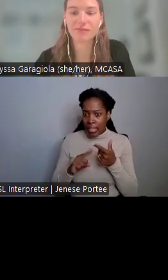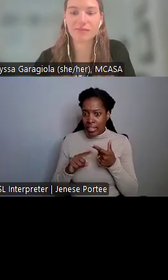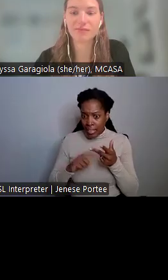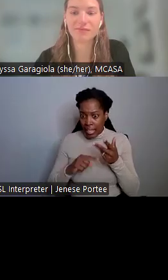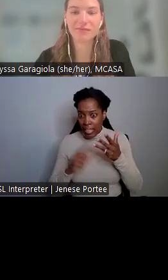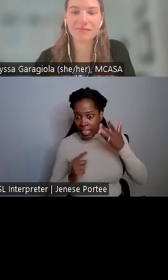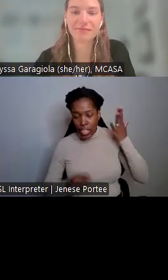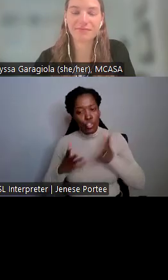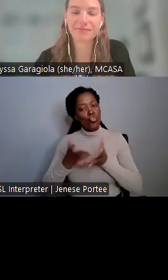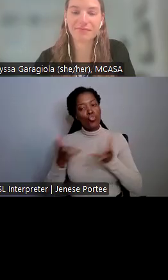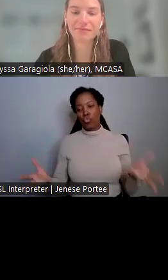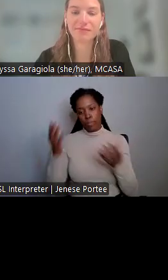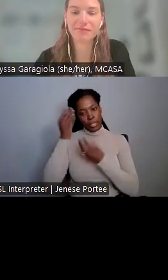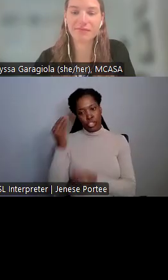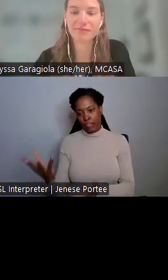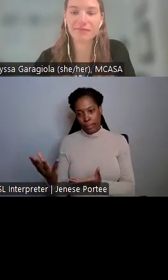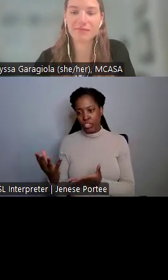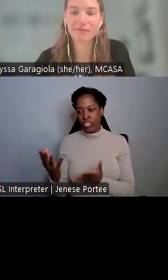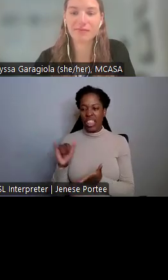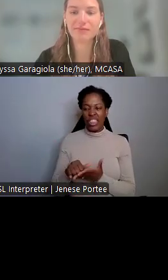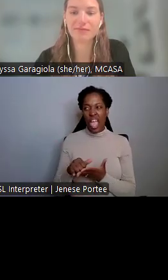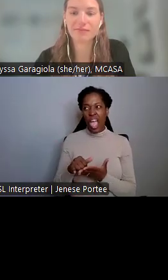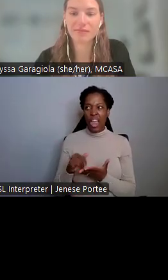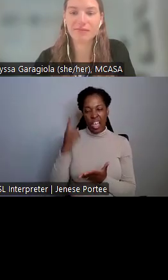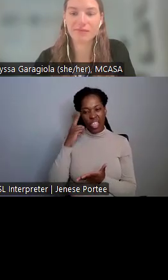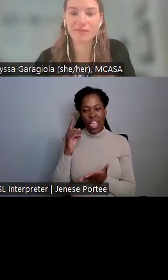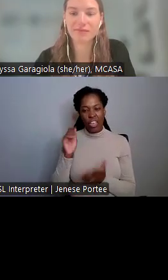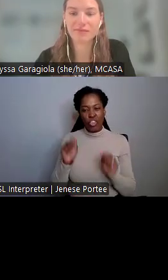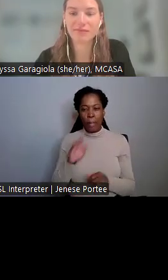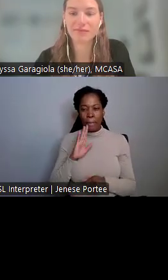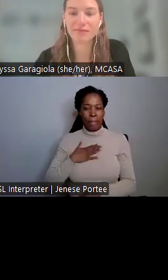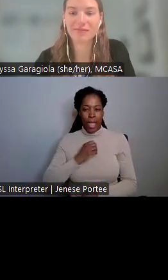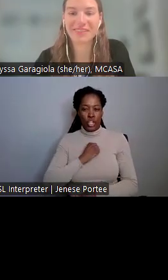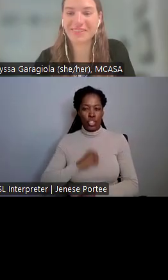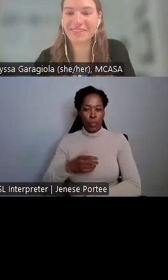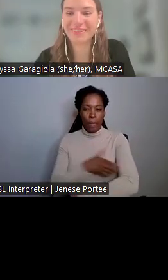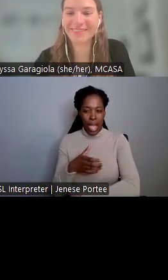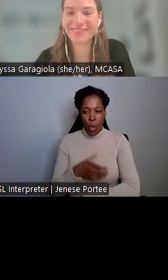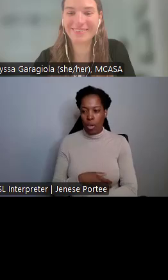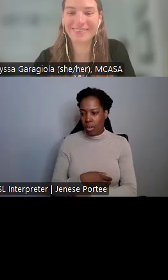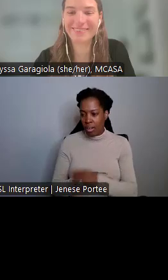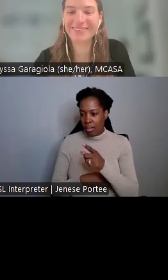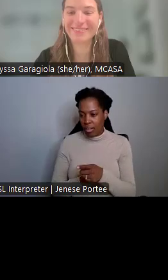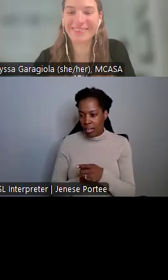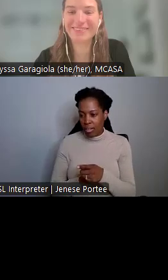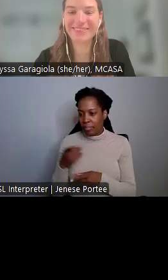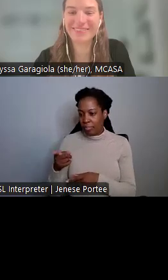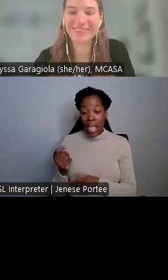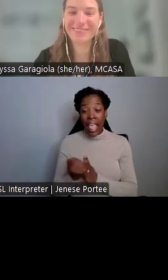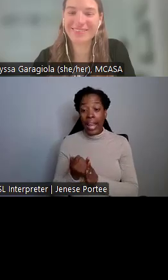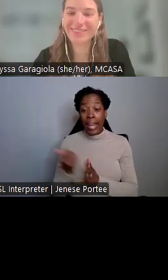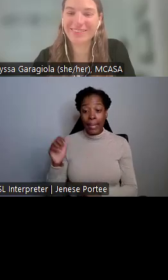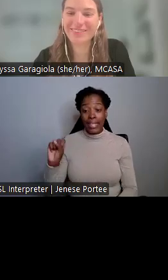too much information. So that would have been my superpower. Someone's just like eliminating, I like it, Teresa. You're like, I'm just gonna eliminate